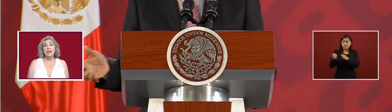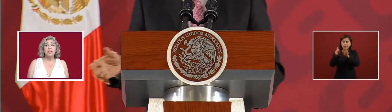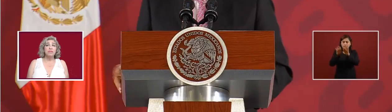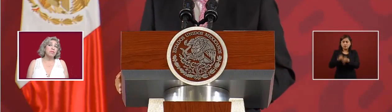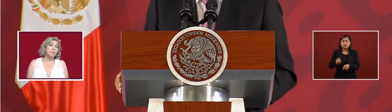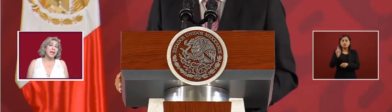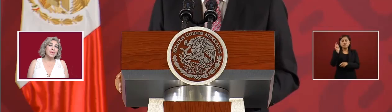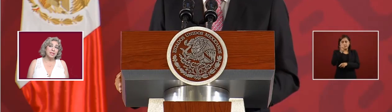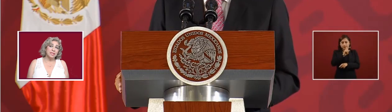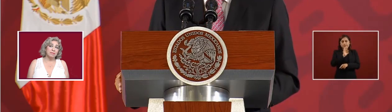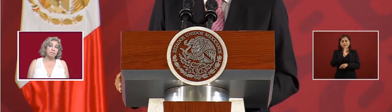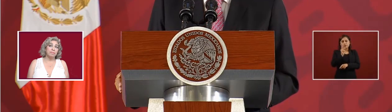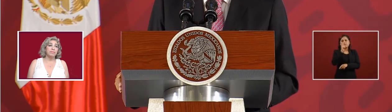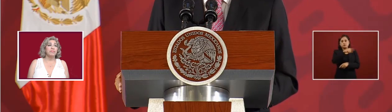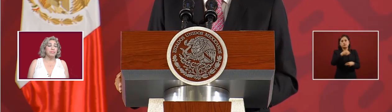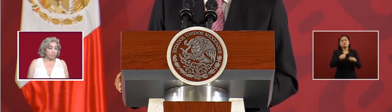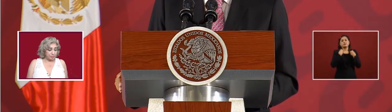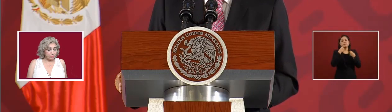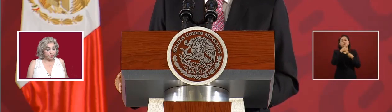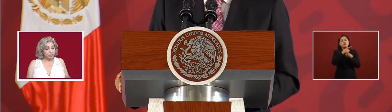and, look for a mechanism,